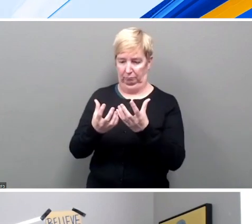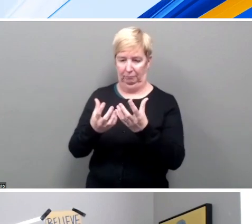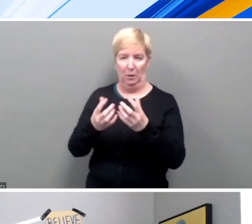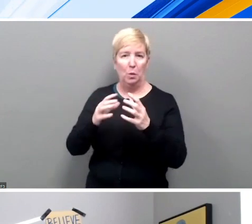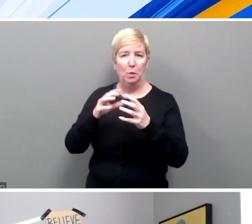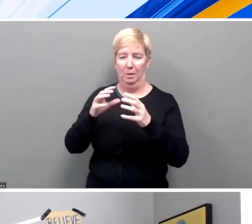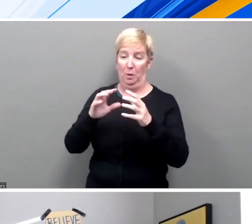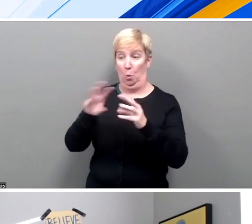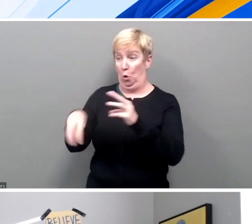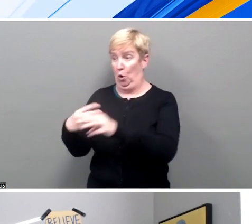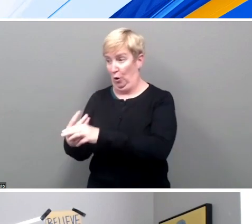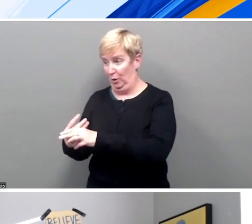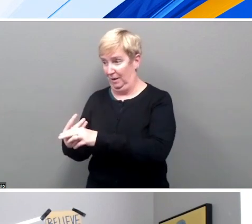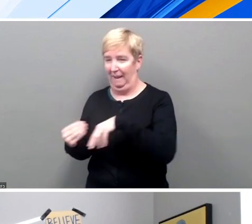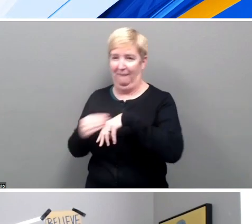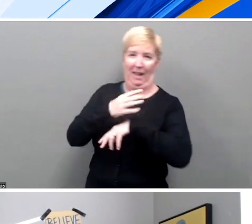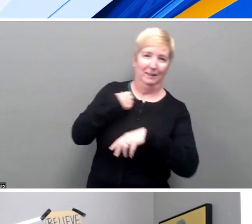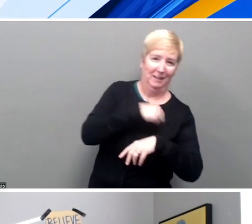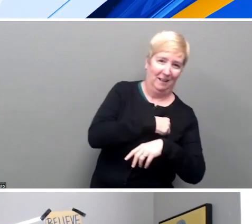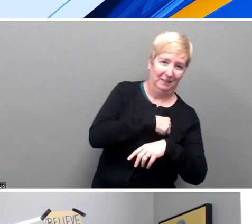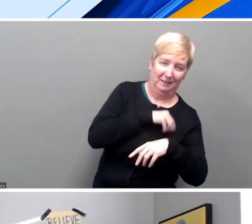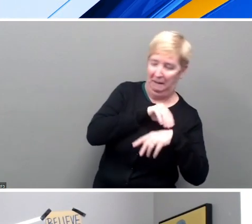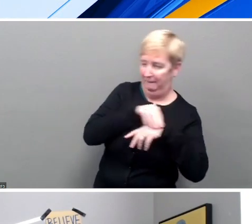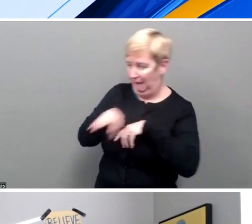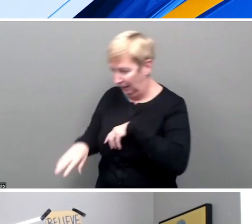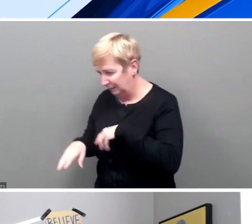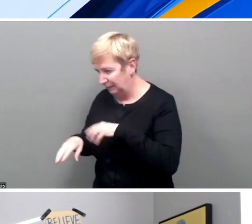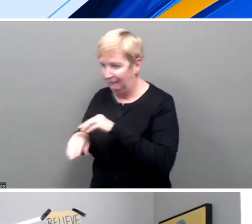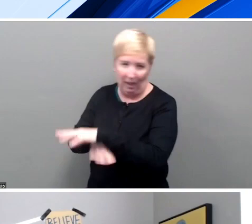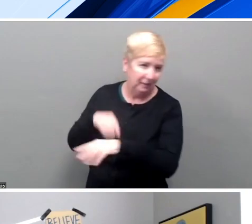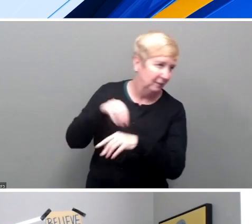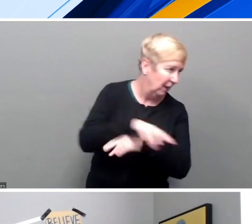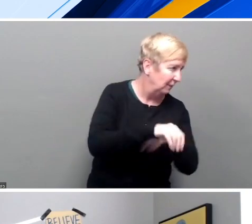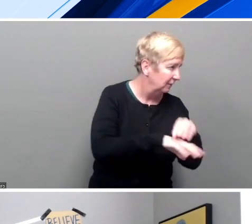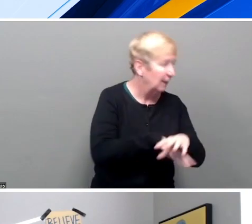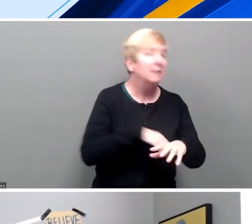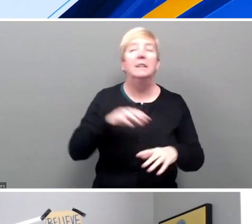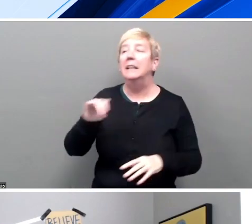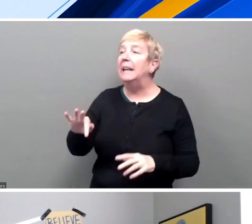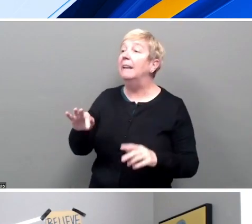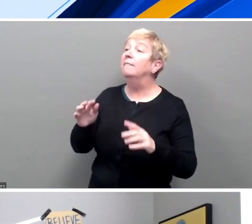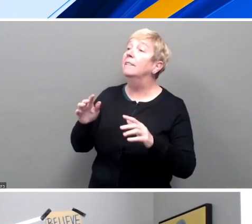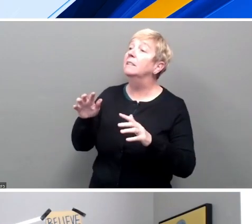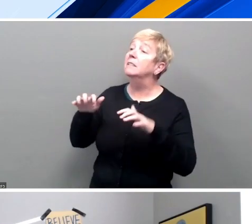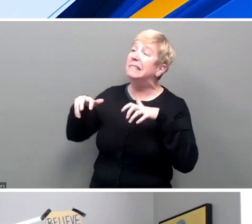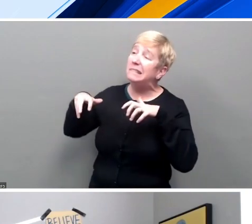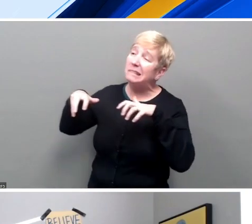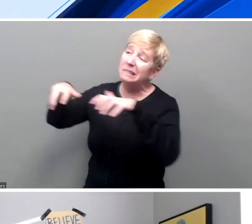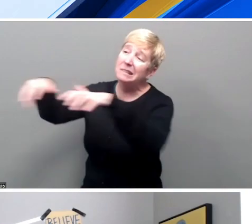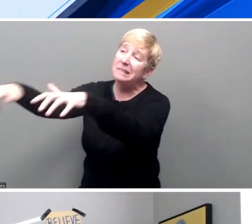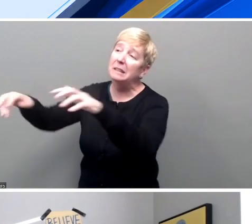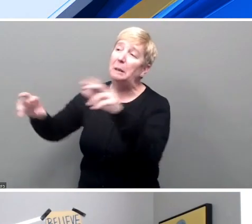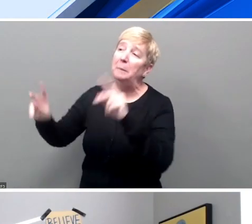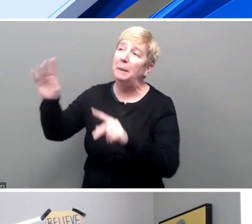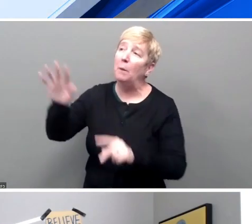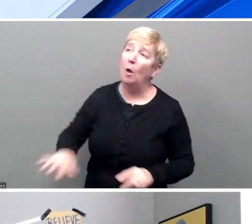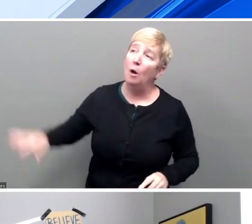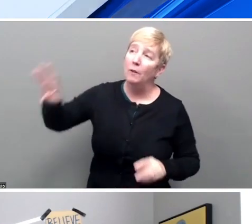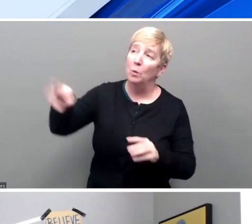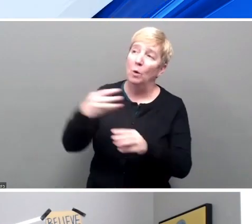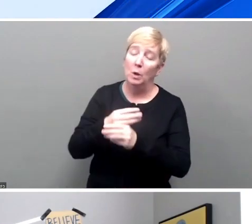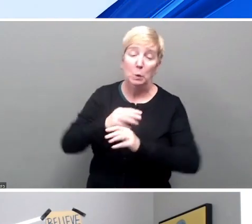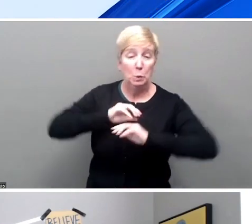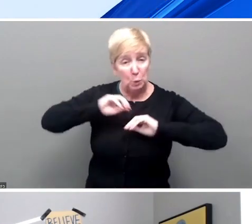And so if we don't get more people vaccinated around the globe, we're going to continue to see